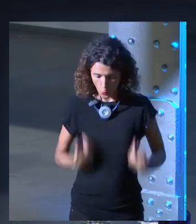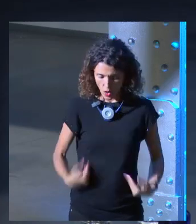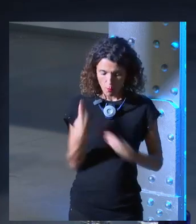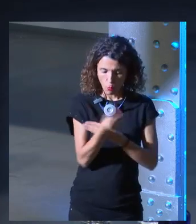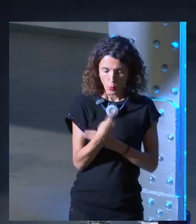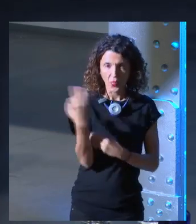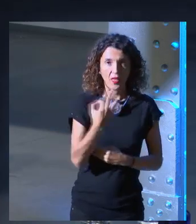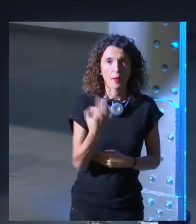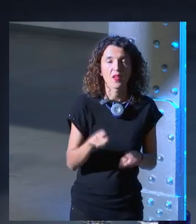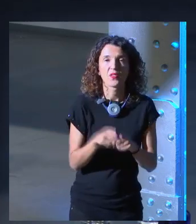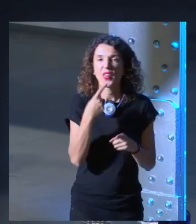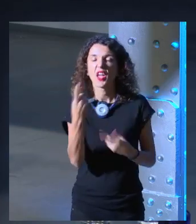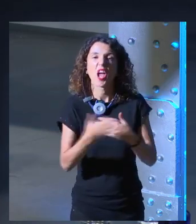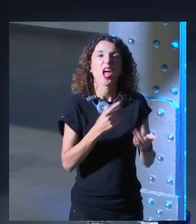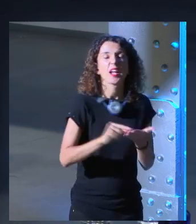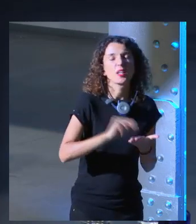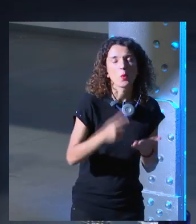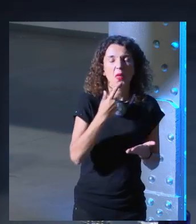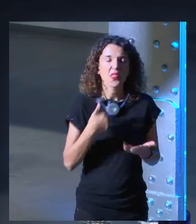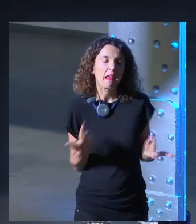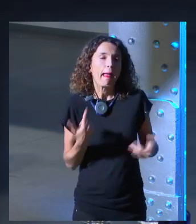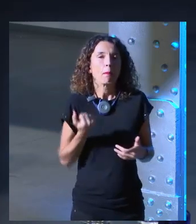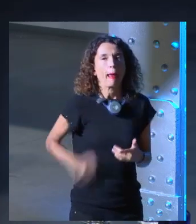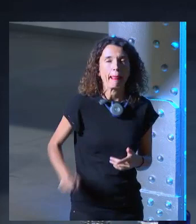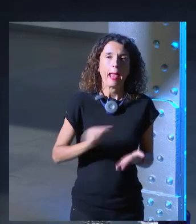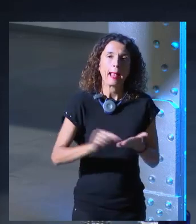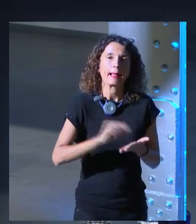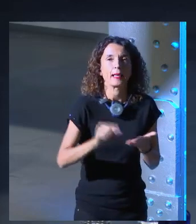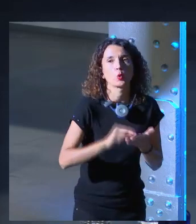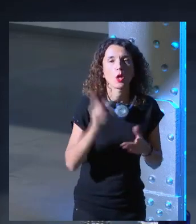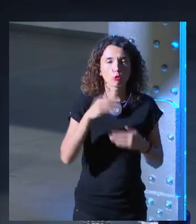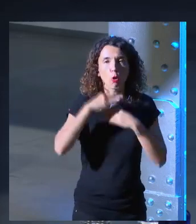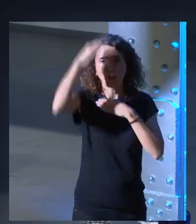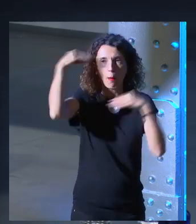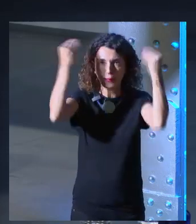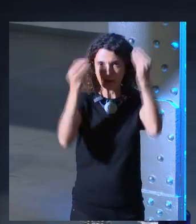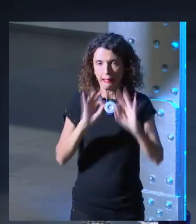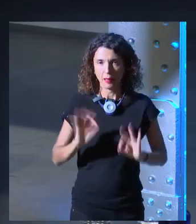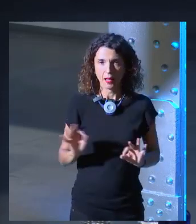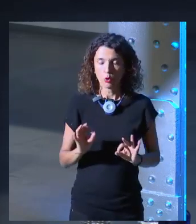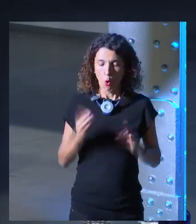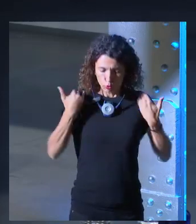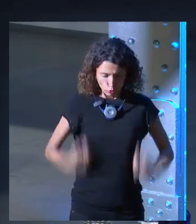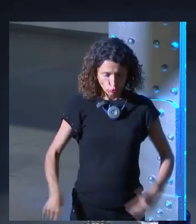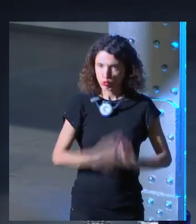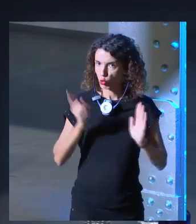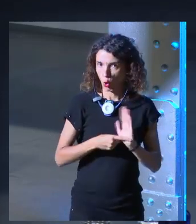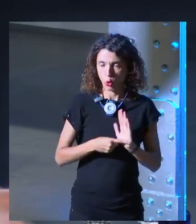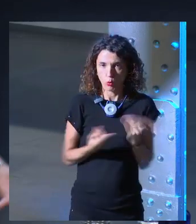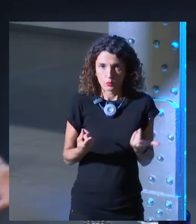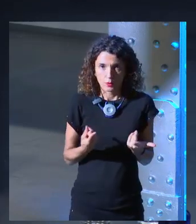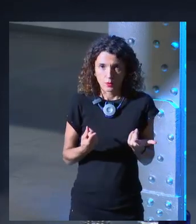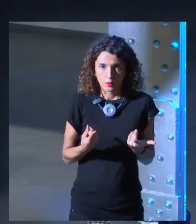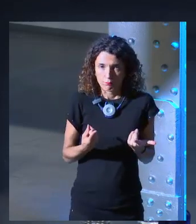happening from the neck up, because it doesn't. It happens with everything that you are. It happens with your gut. It happens with